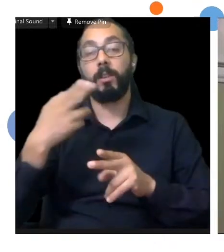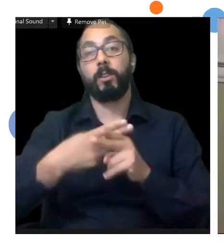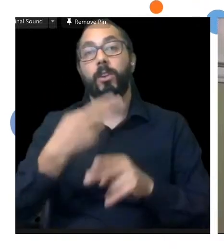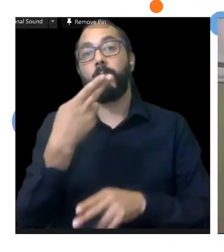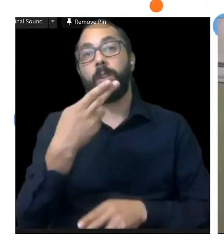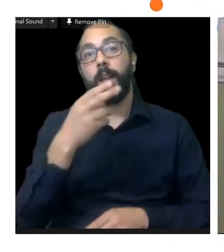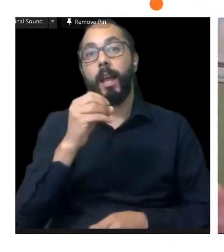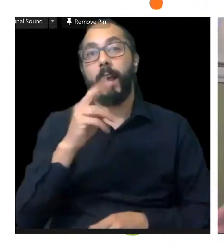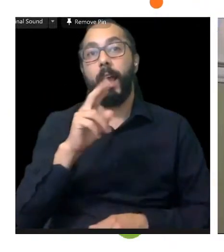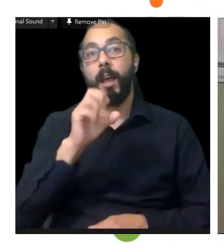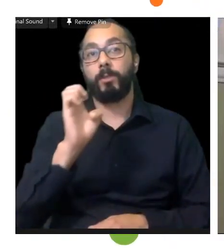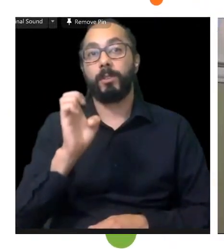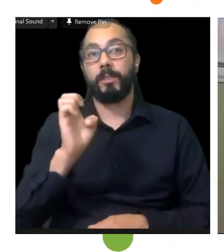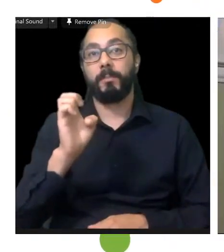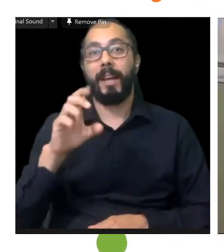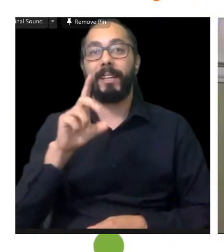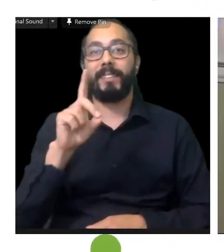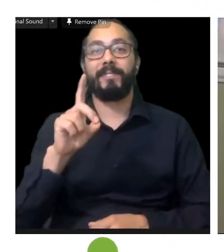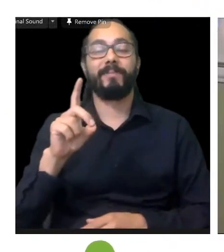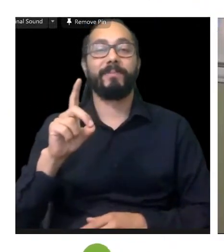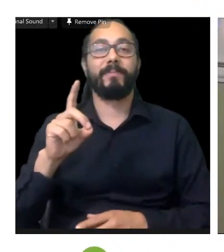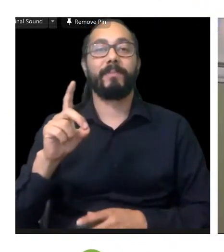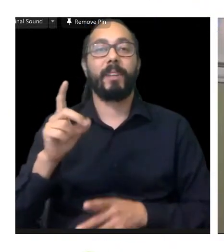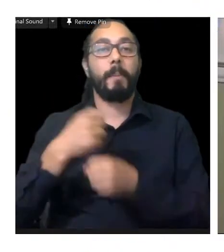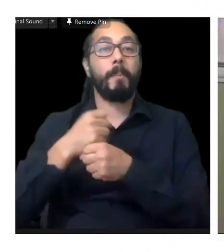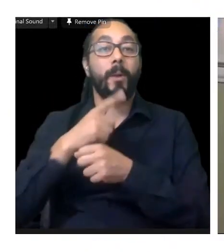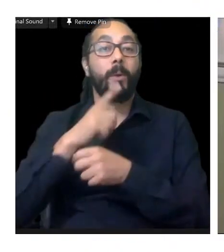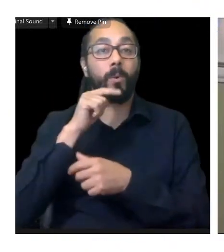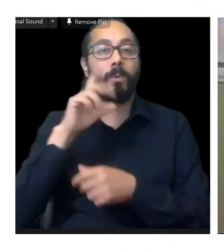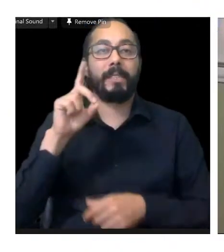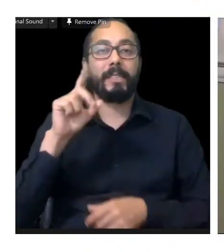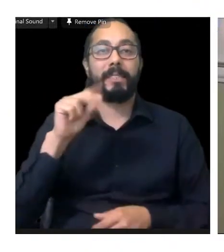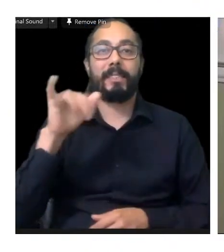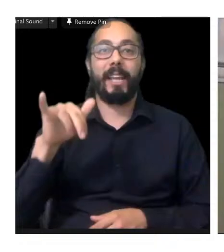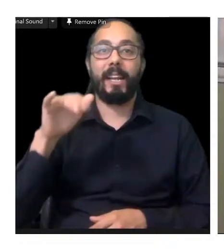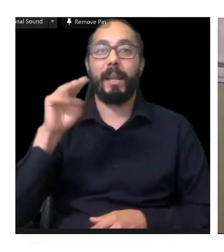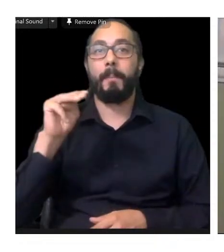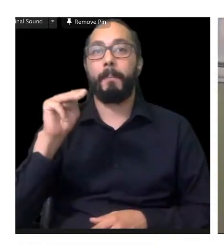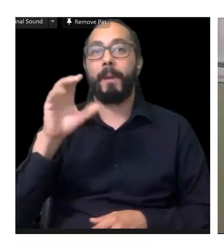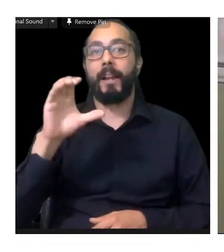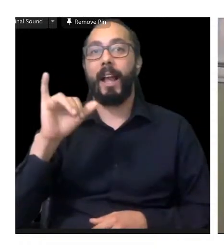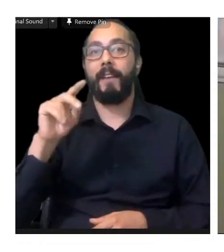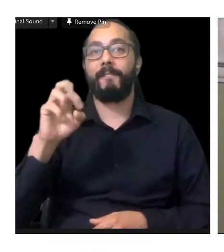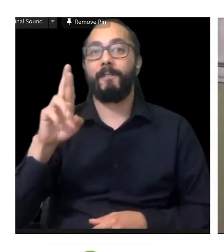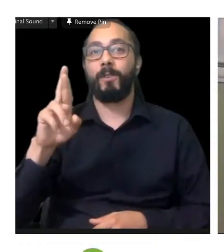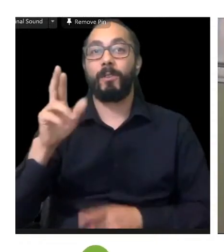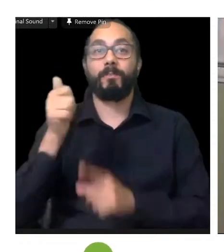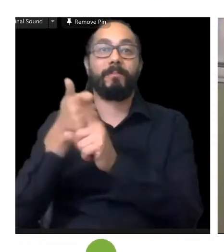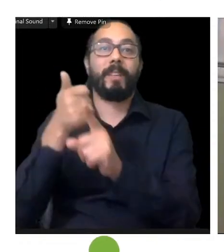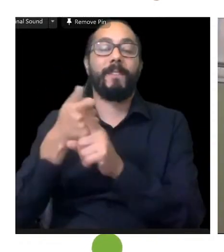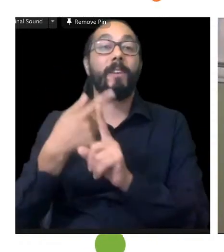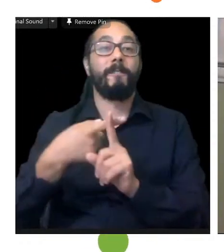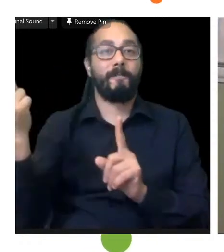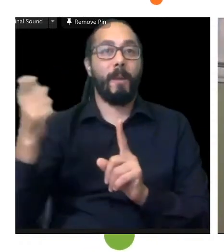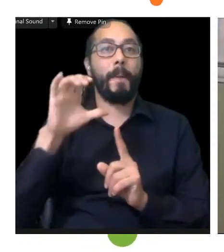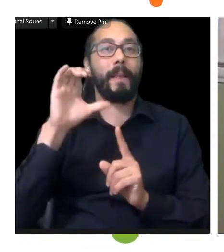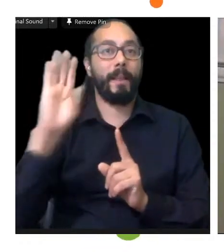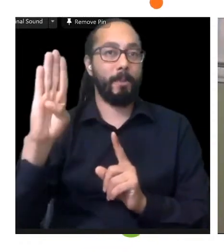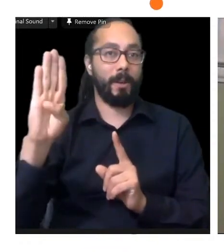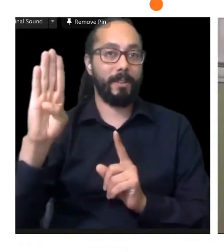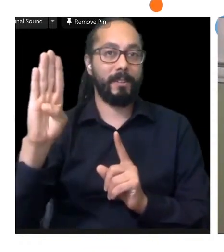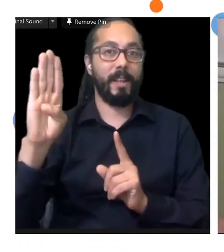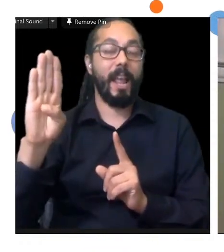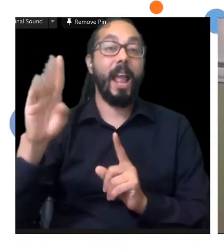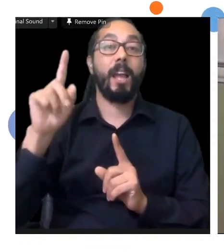who we actually got to put on our stage, Daniel McIver himself. He's from Cape Breton. He was supposed to be at Stratford